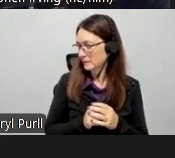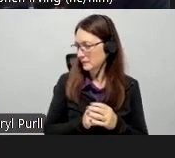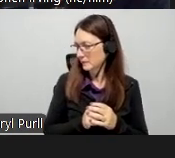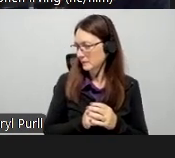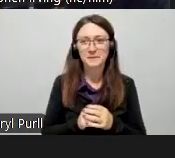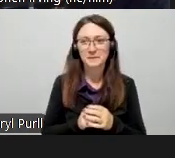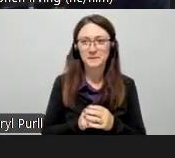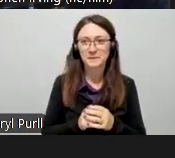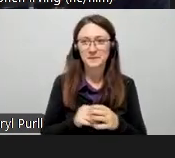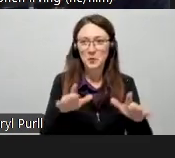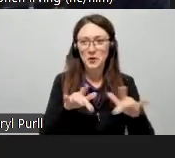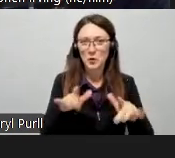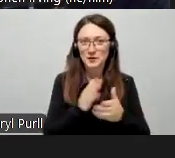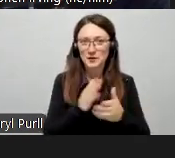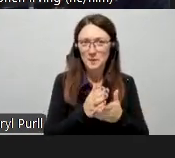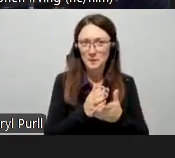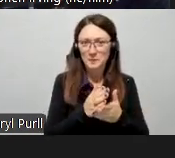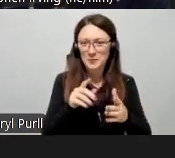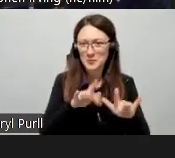Okay.